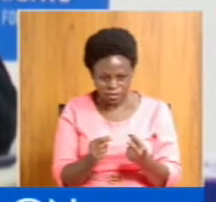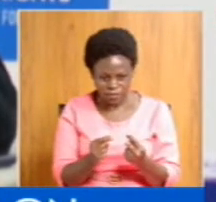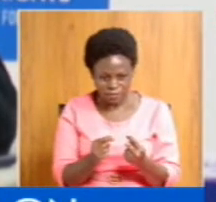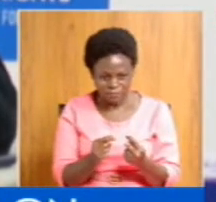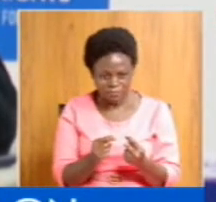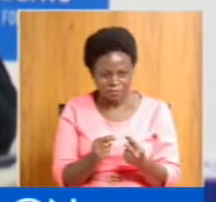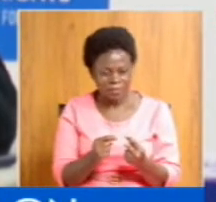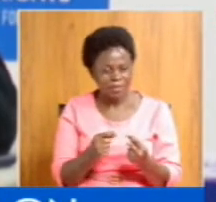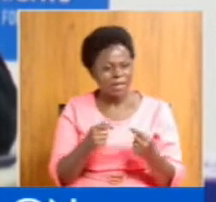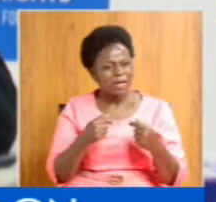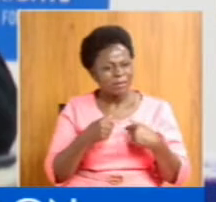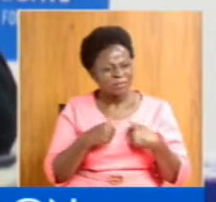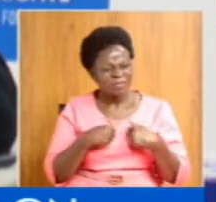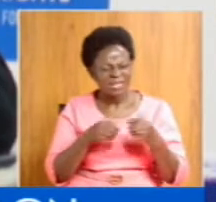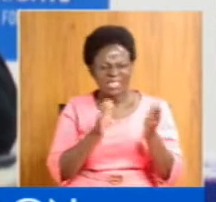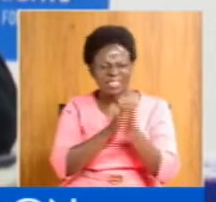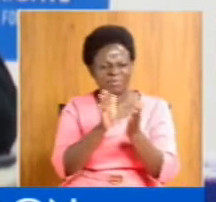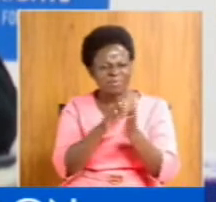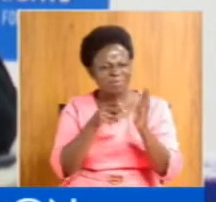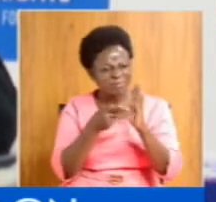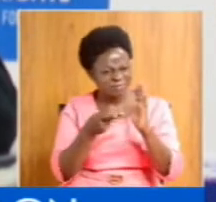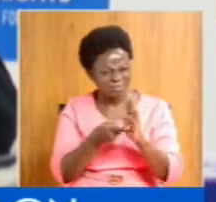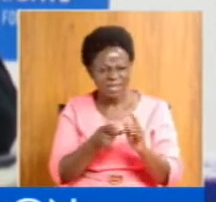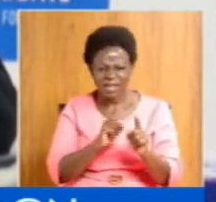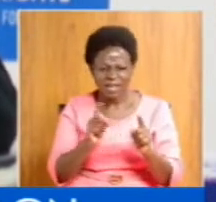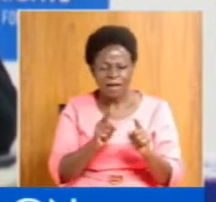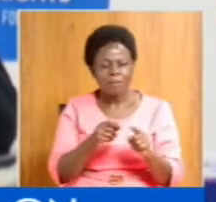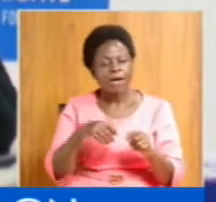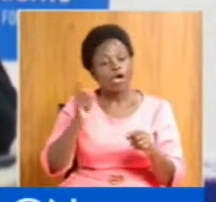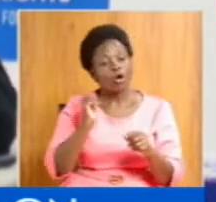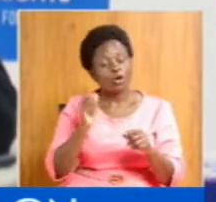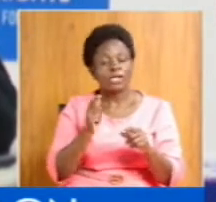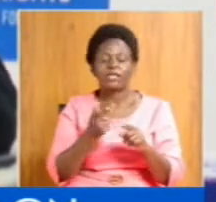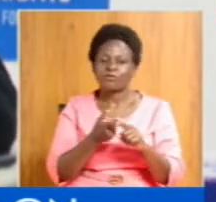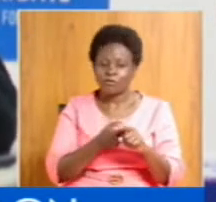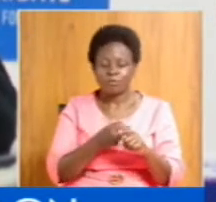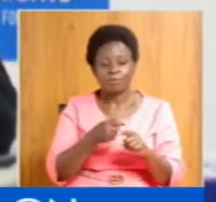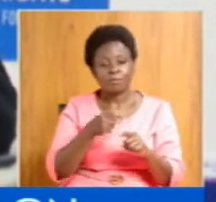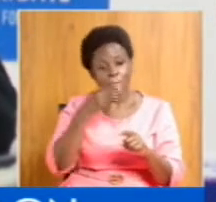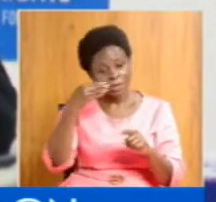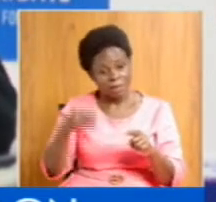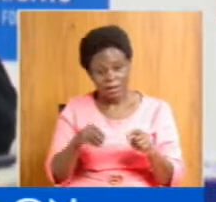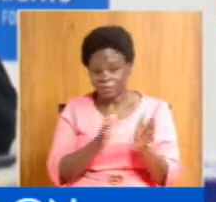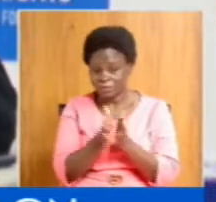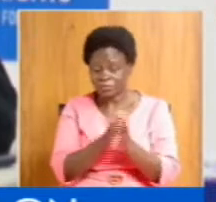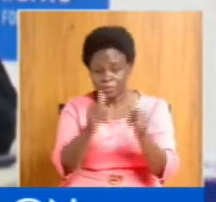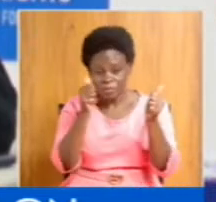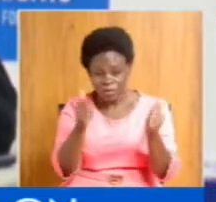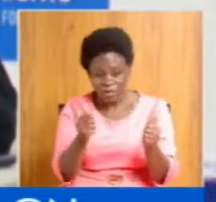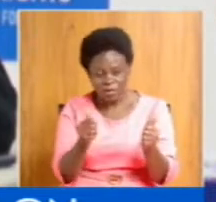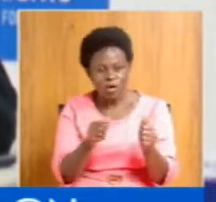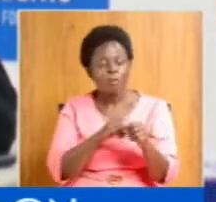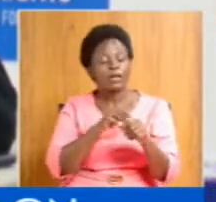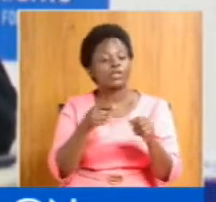I will not go into the definitions, which my colleague from Otambala has done ably, but just